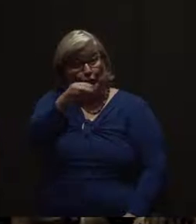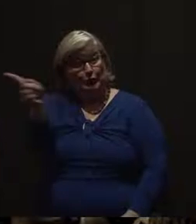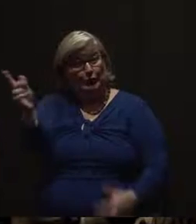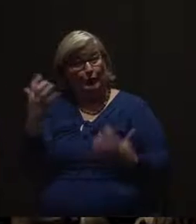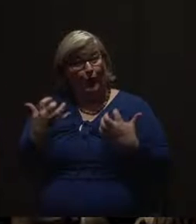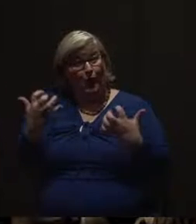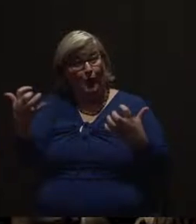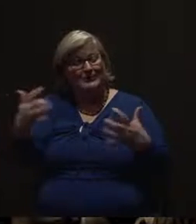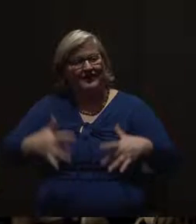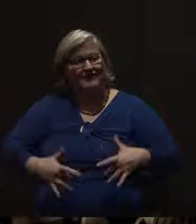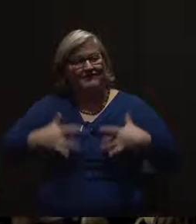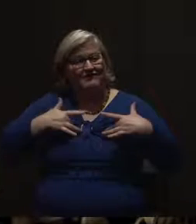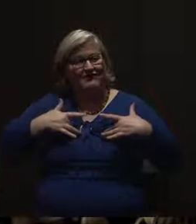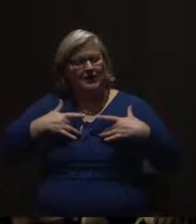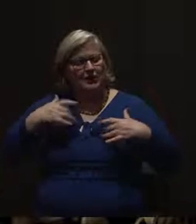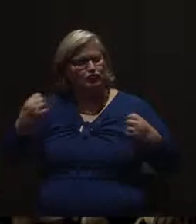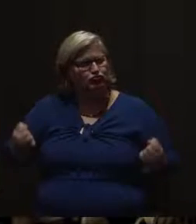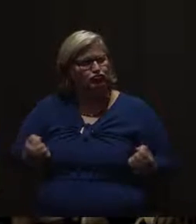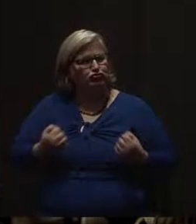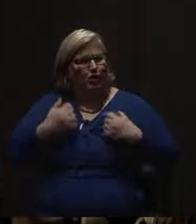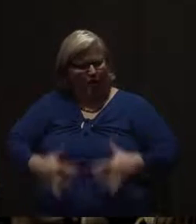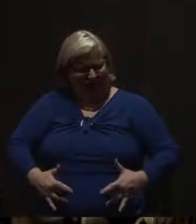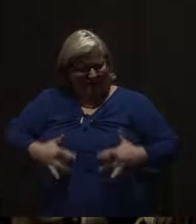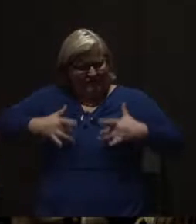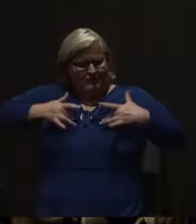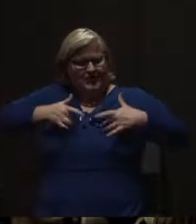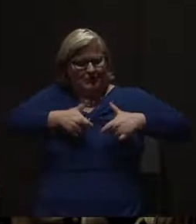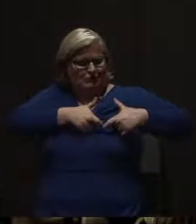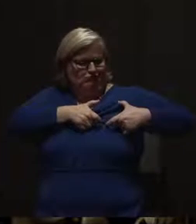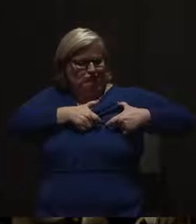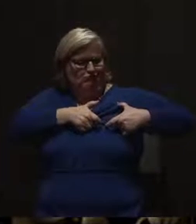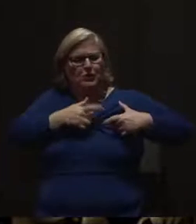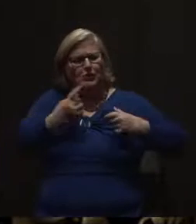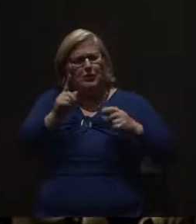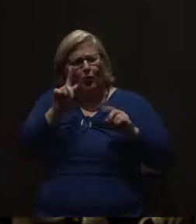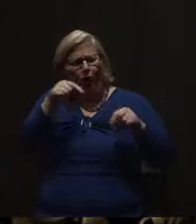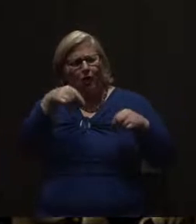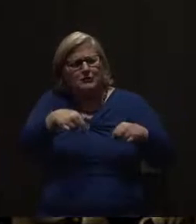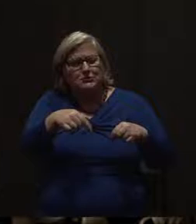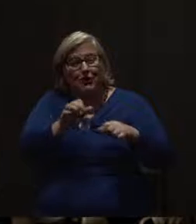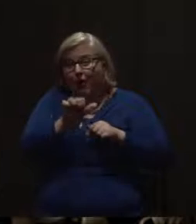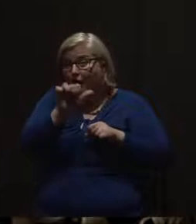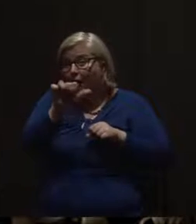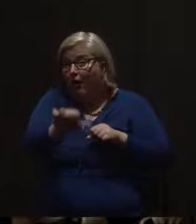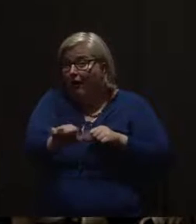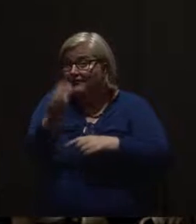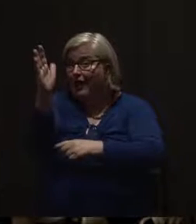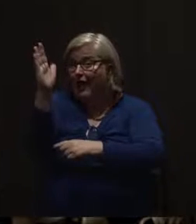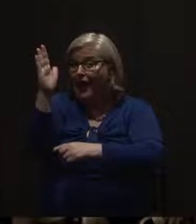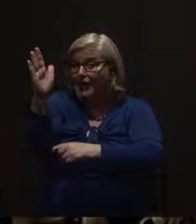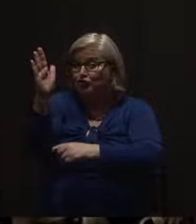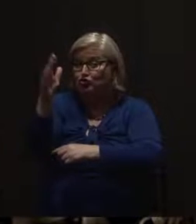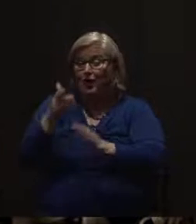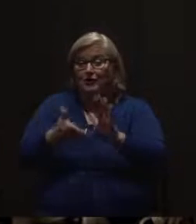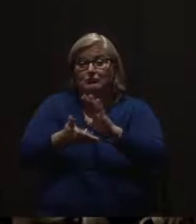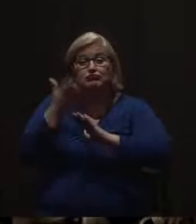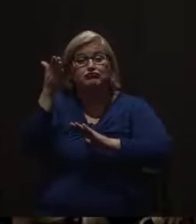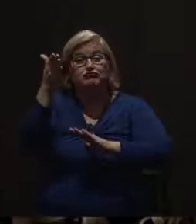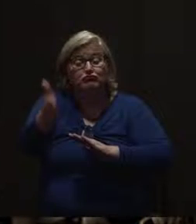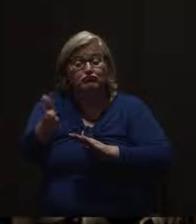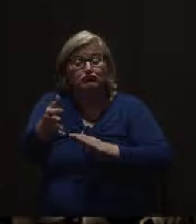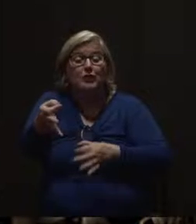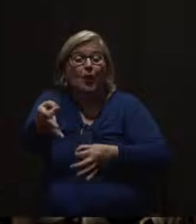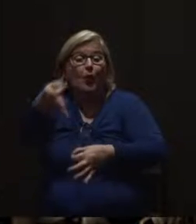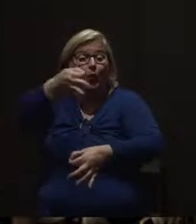hold strong feelings on this subject. That's why I think you are here. And after the lecture, we will have a chance to